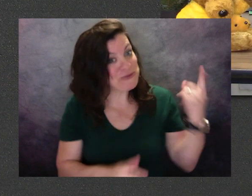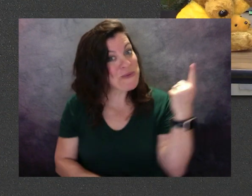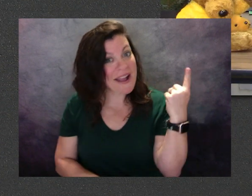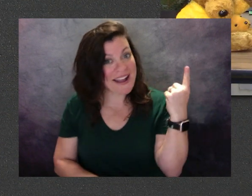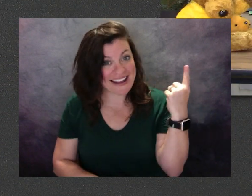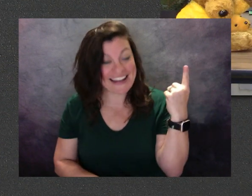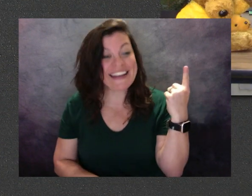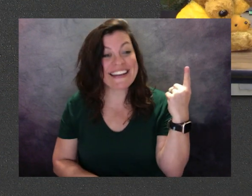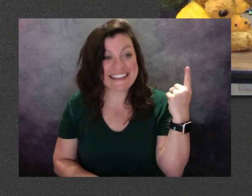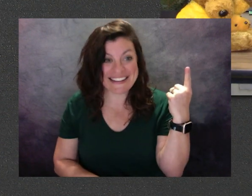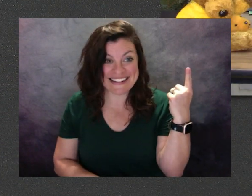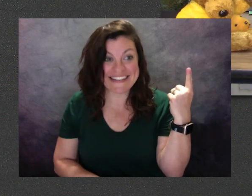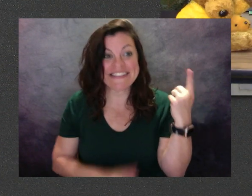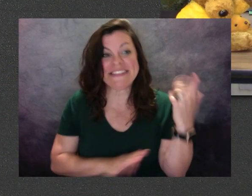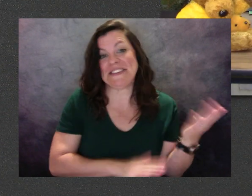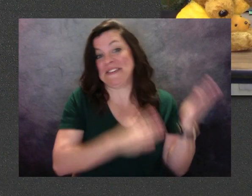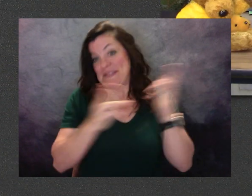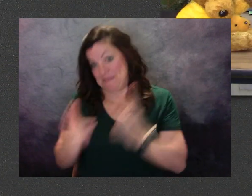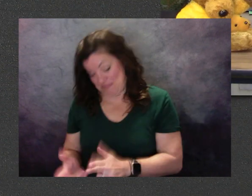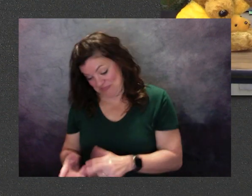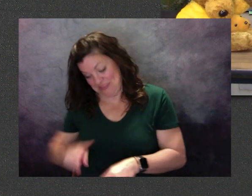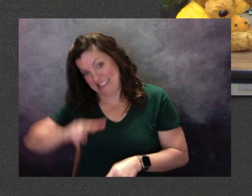And